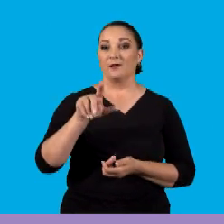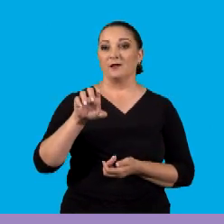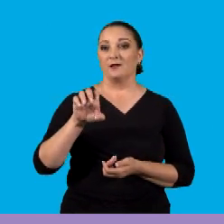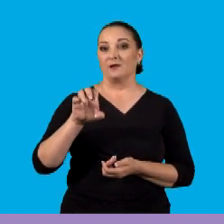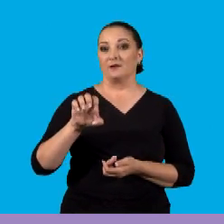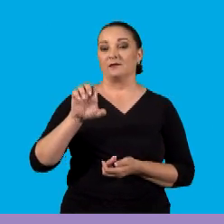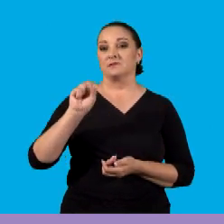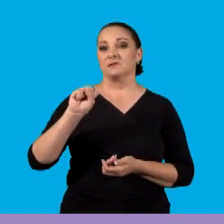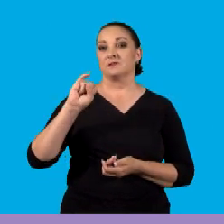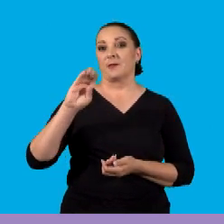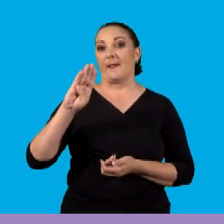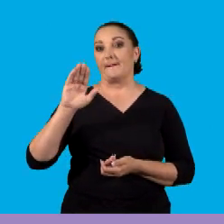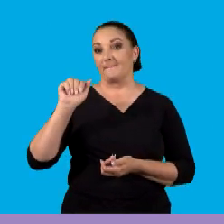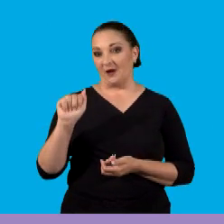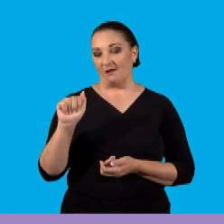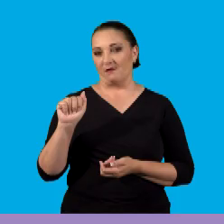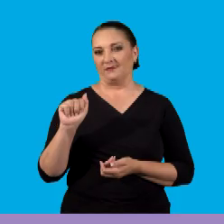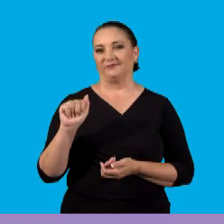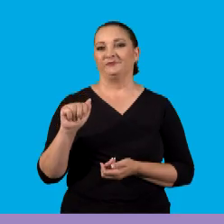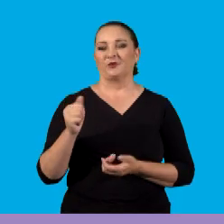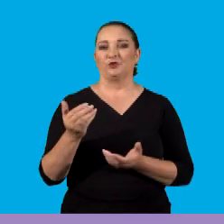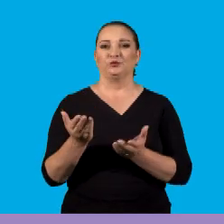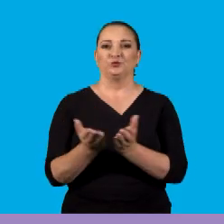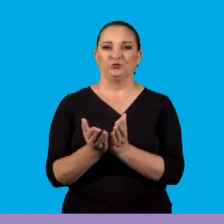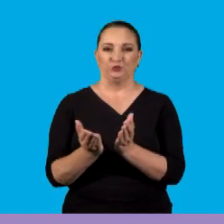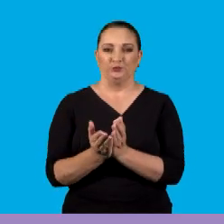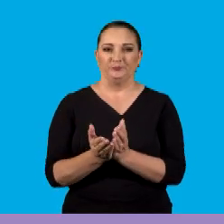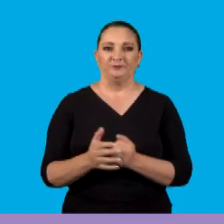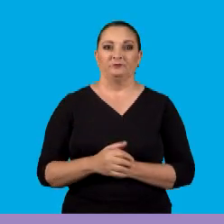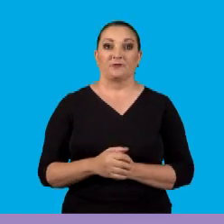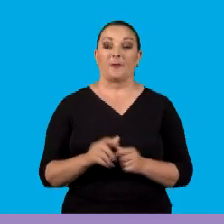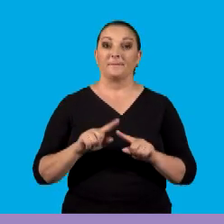Lesiba Secondary School per grade. Identify the